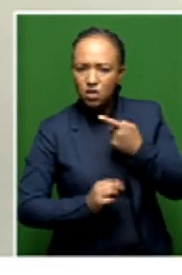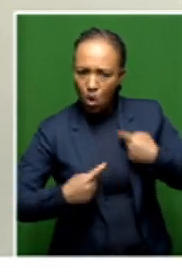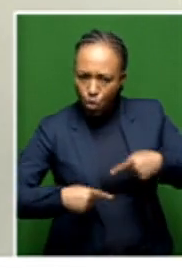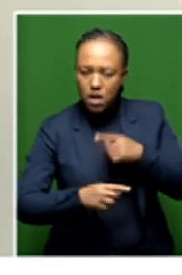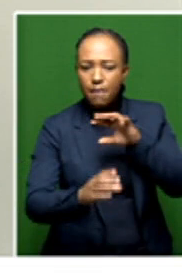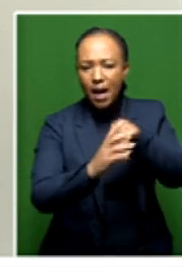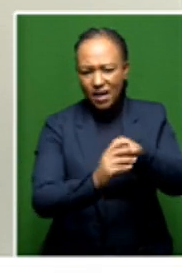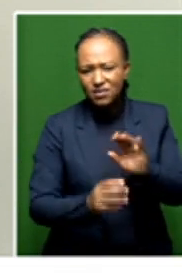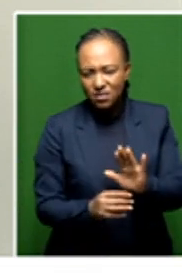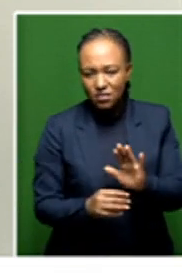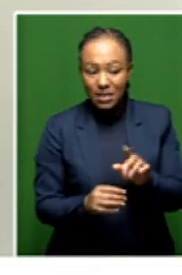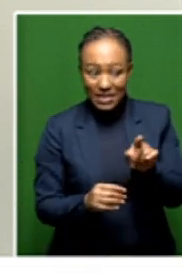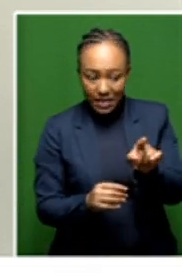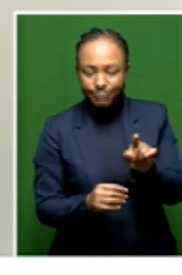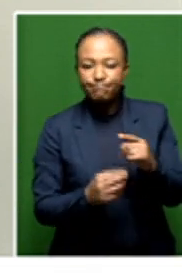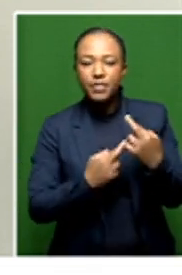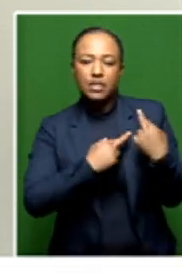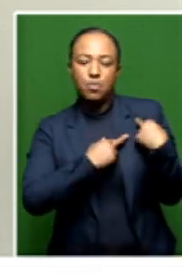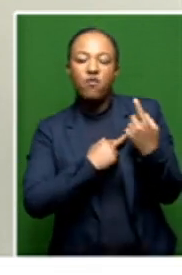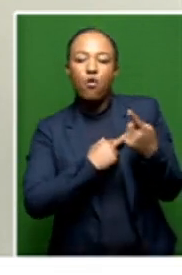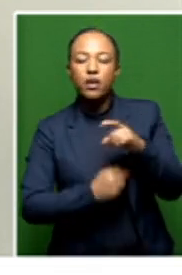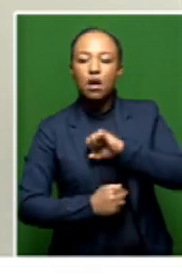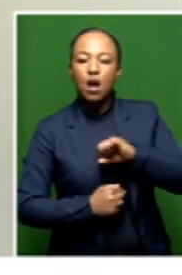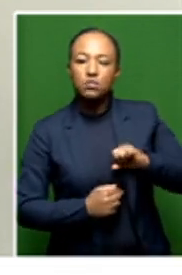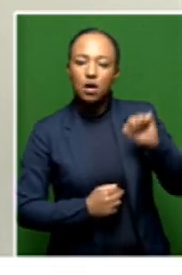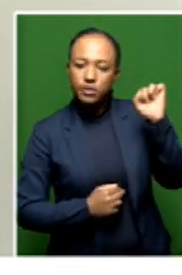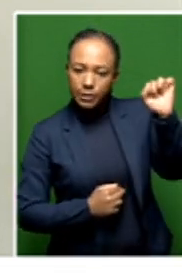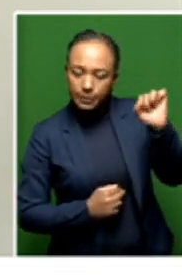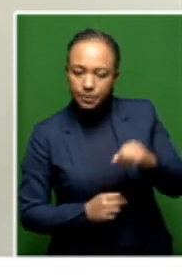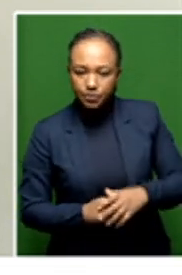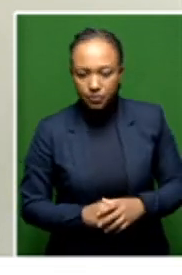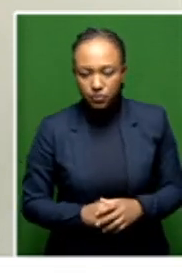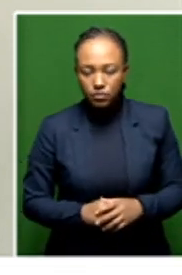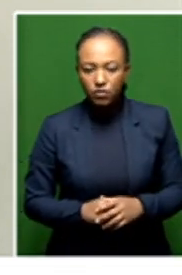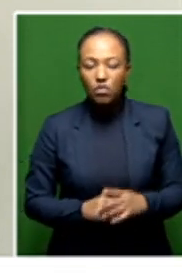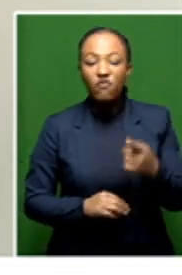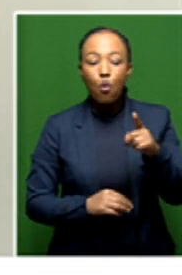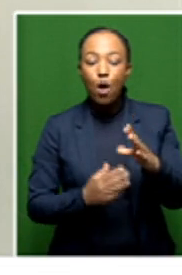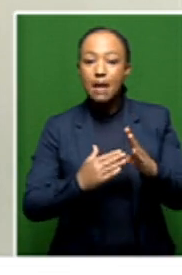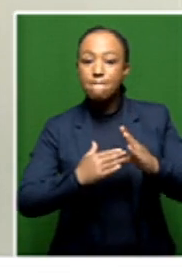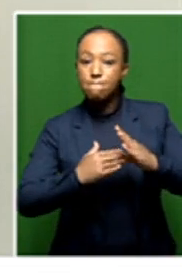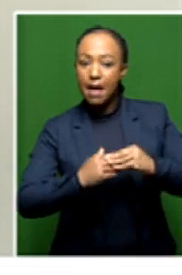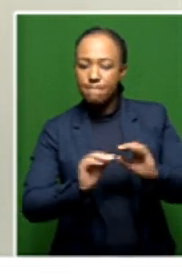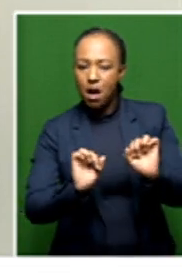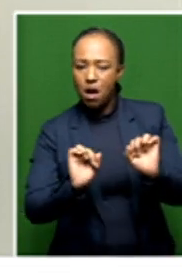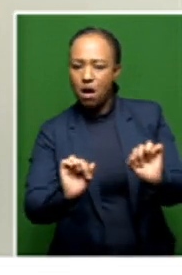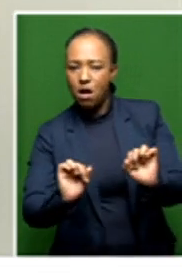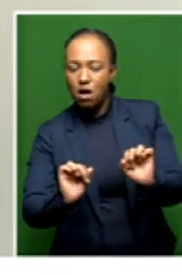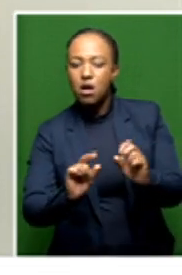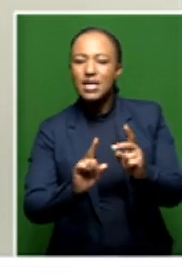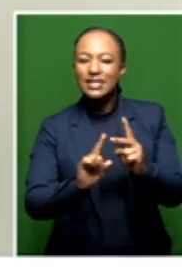is part of the responsibility that Cosatu has, firstly, towards its members, and then to the